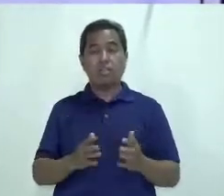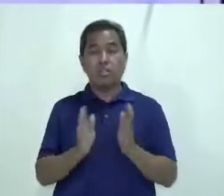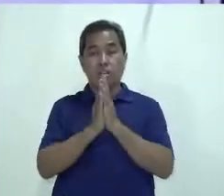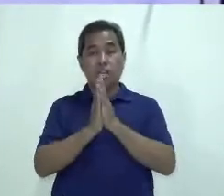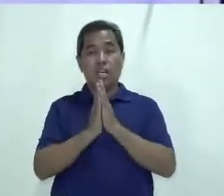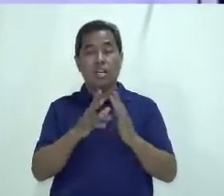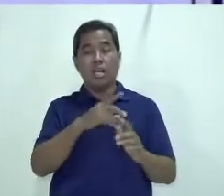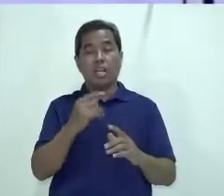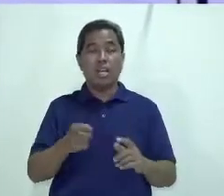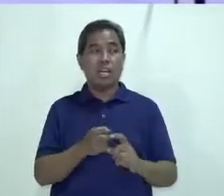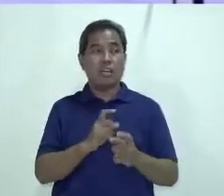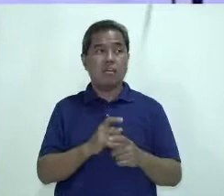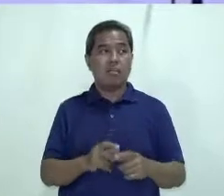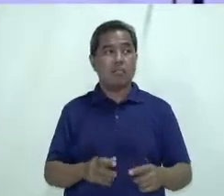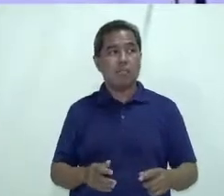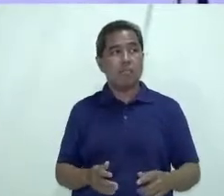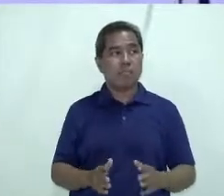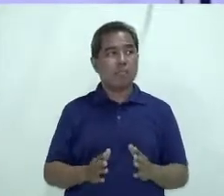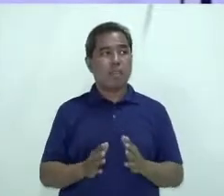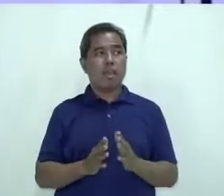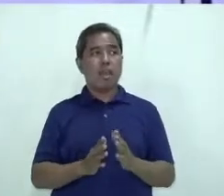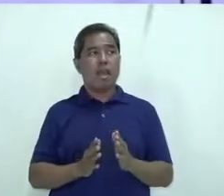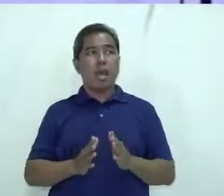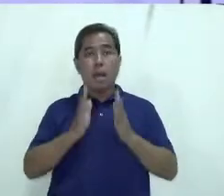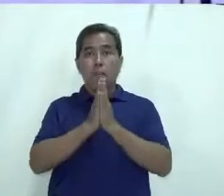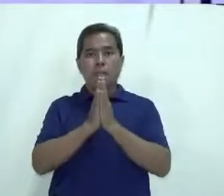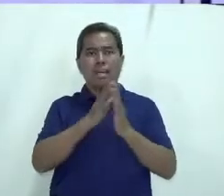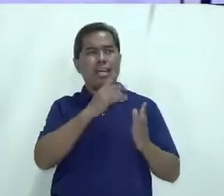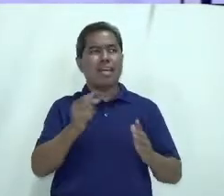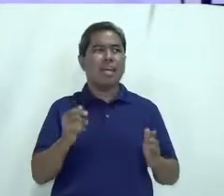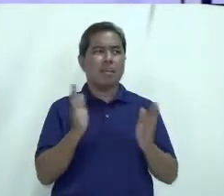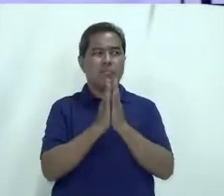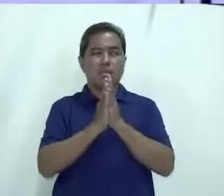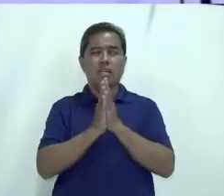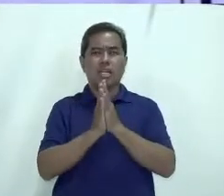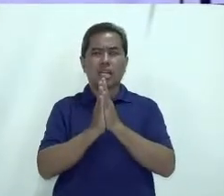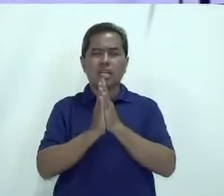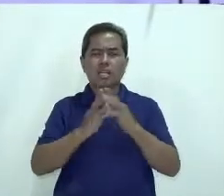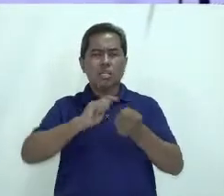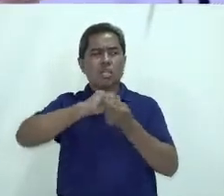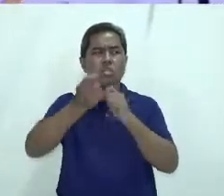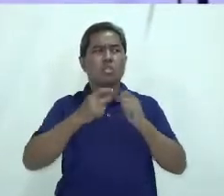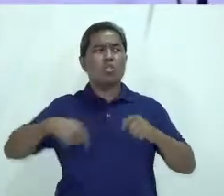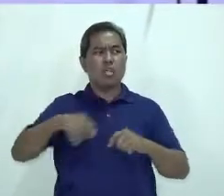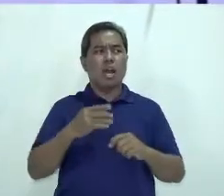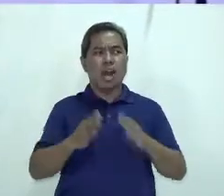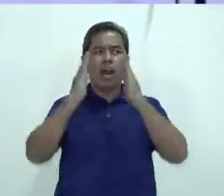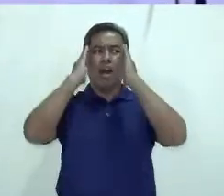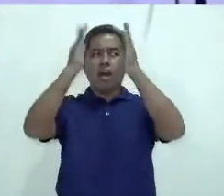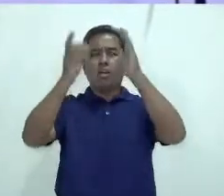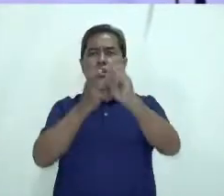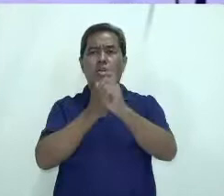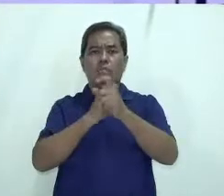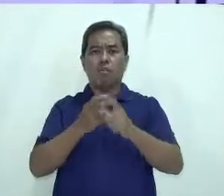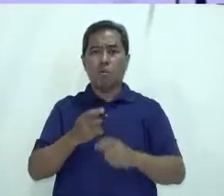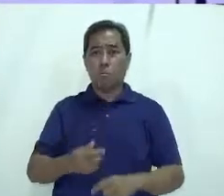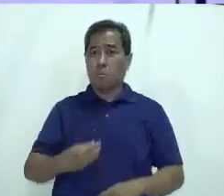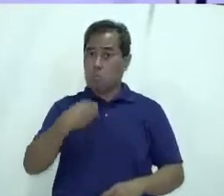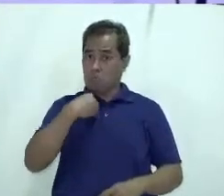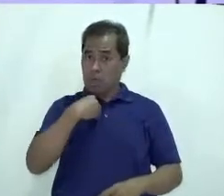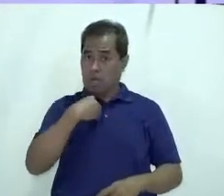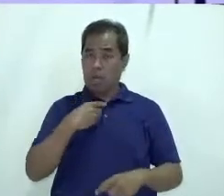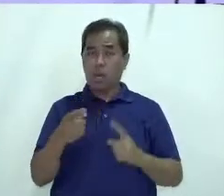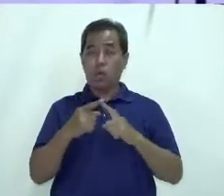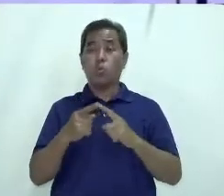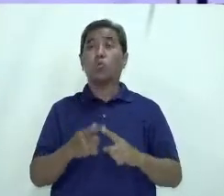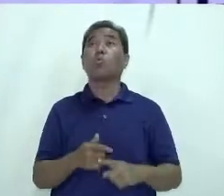prayer and praise shifts our attention from ourselves to God. If we're all about me and all about